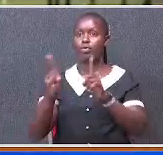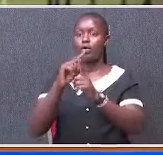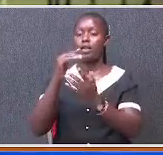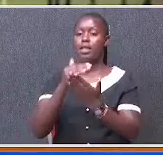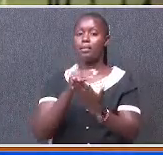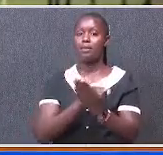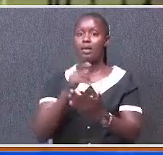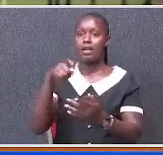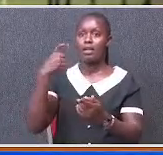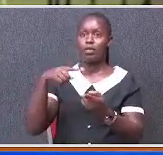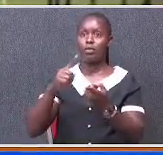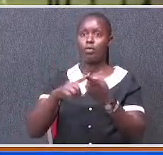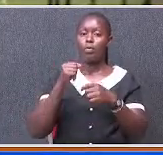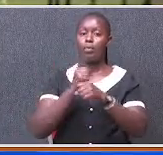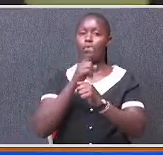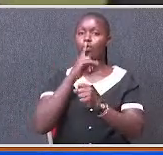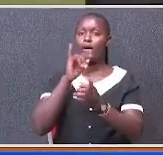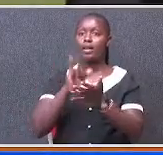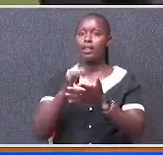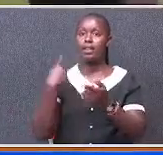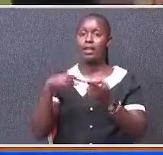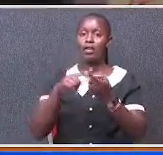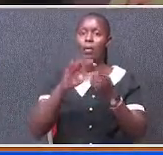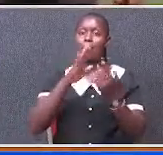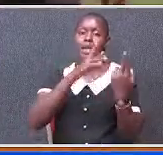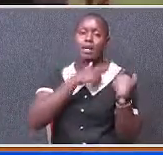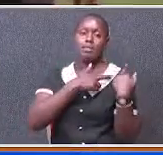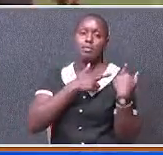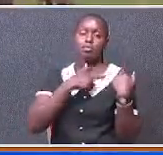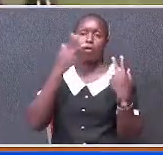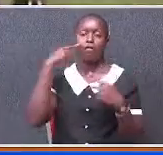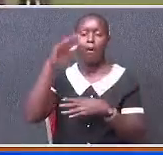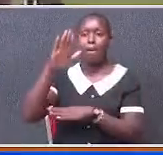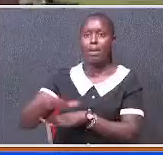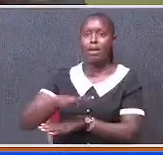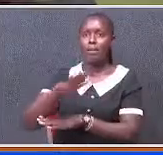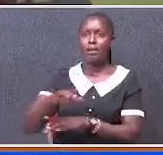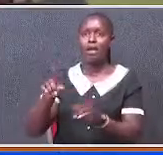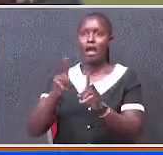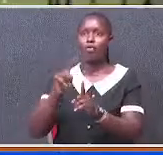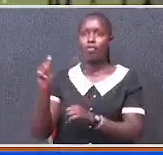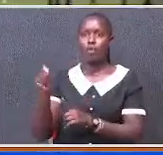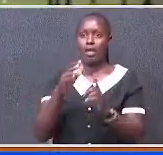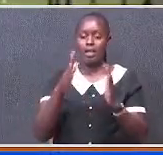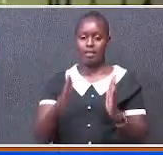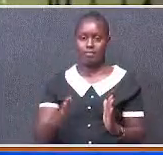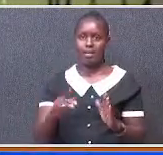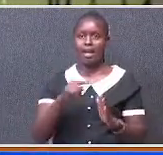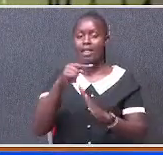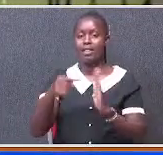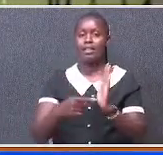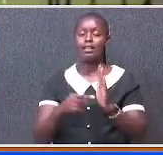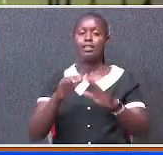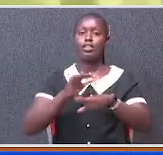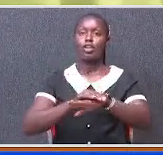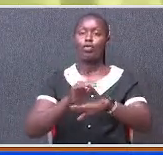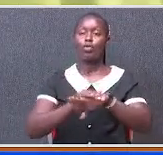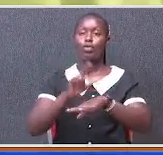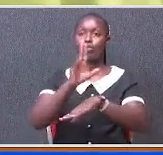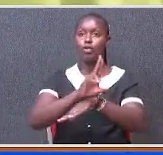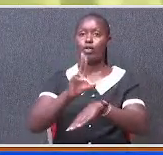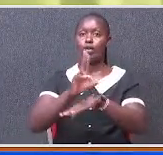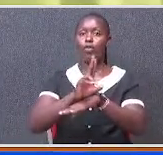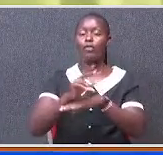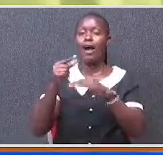going to account to Parliament and they're going to account to the people of Kenya. So I think it's very good utilization of the articles of constitution that